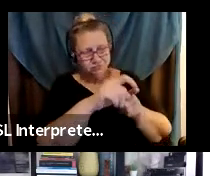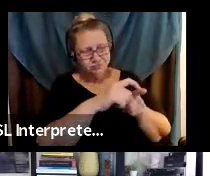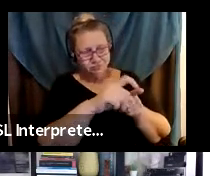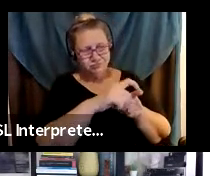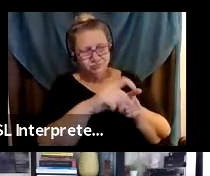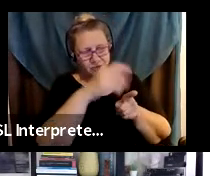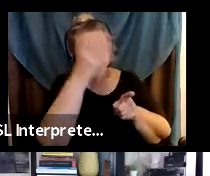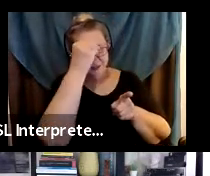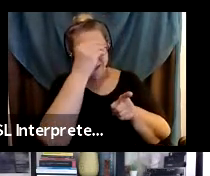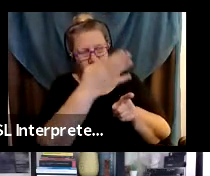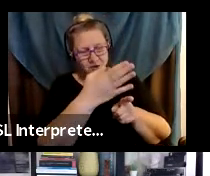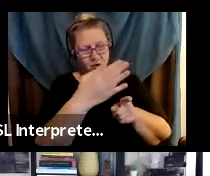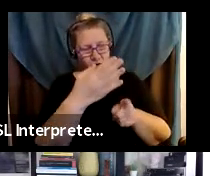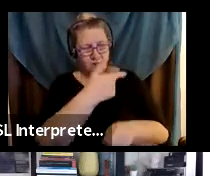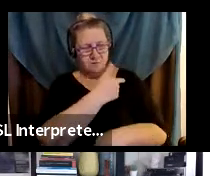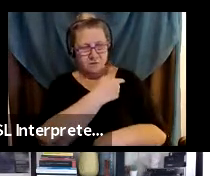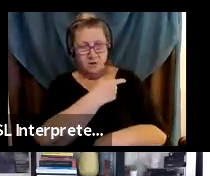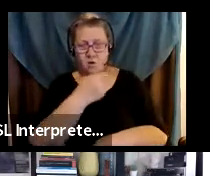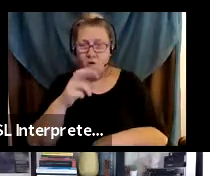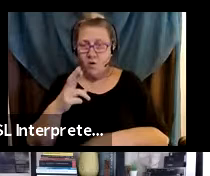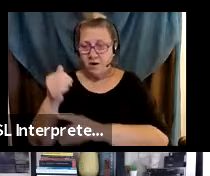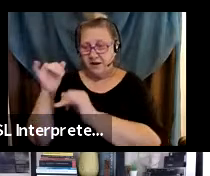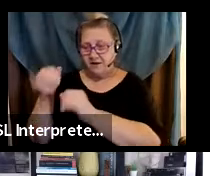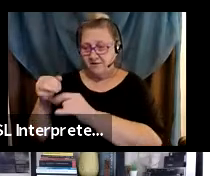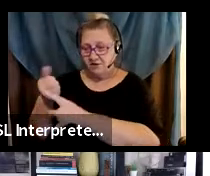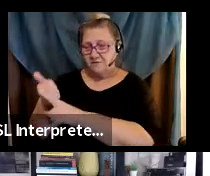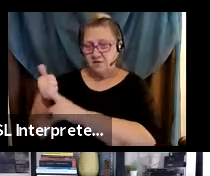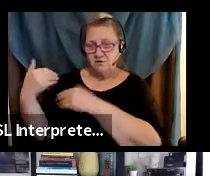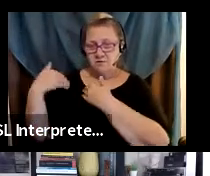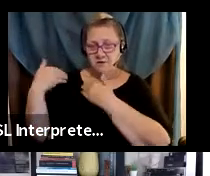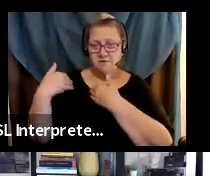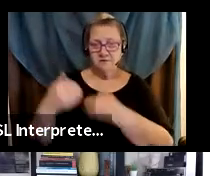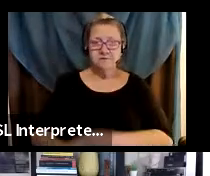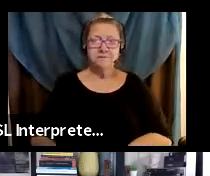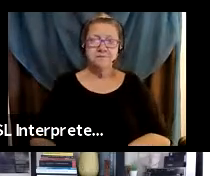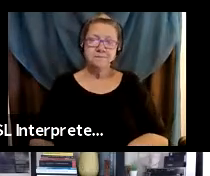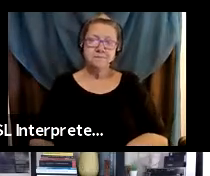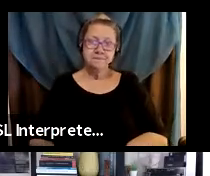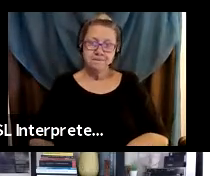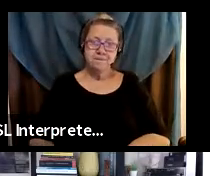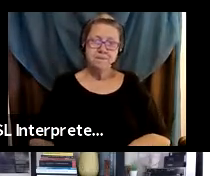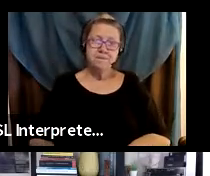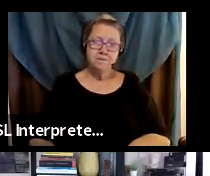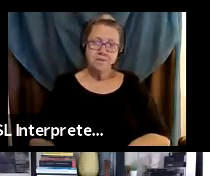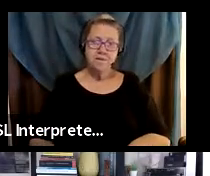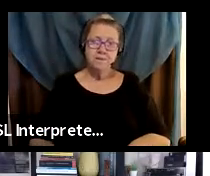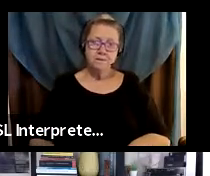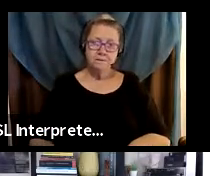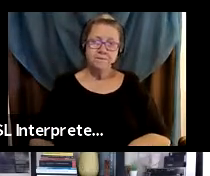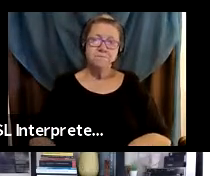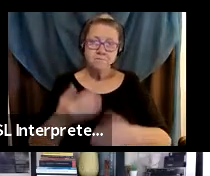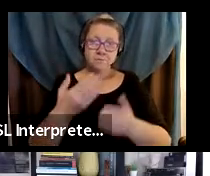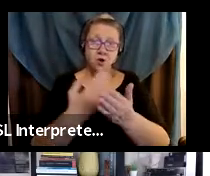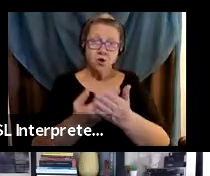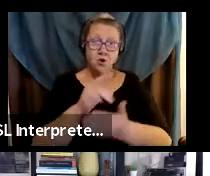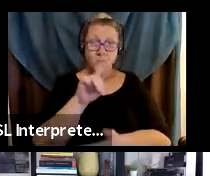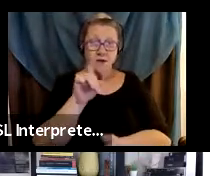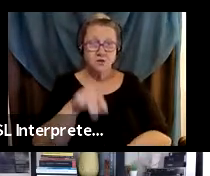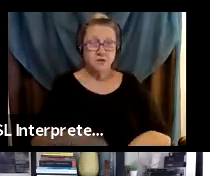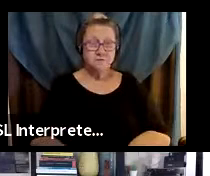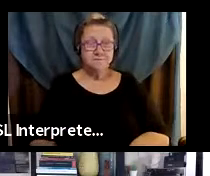it going to be more individual? Yeah, that's a great question. So I think in general,